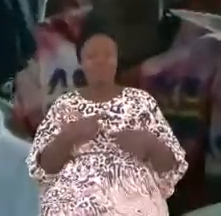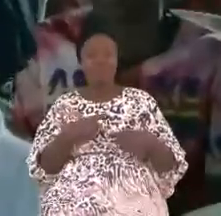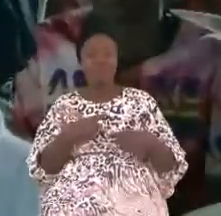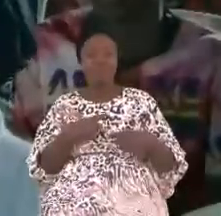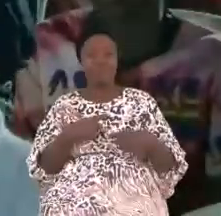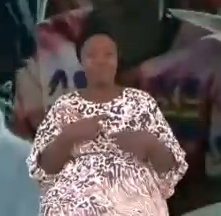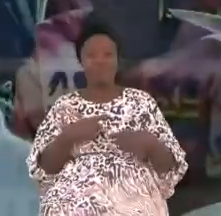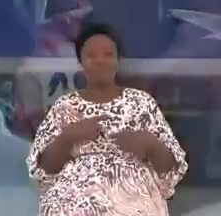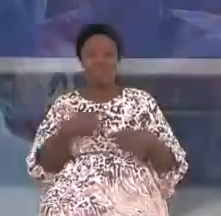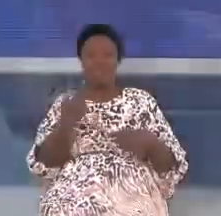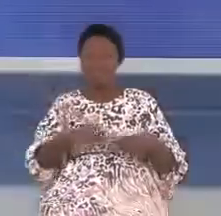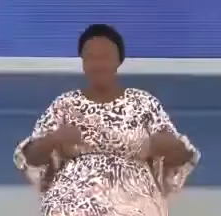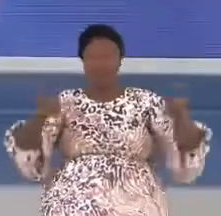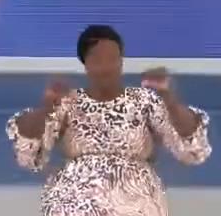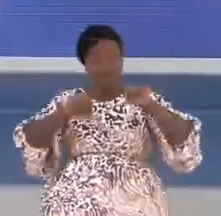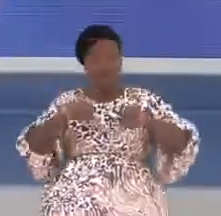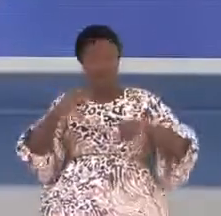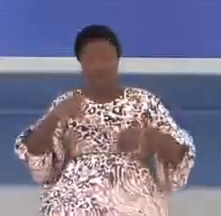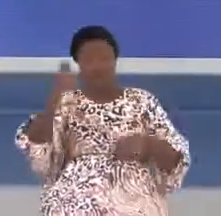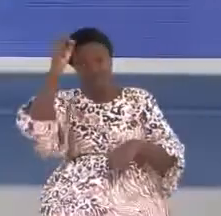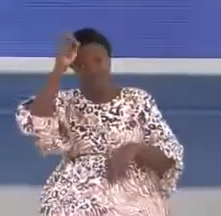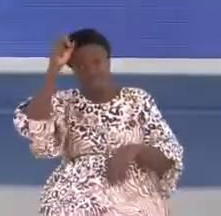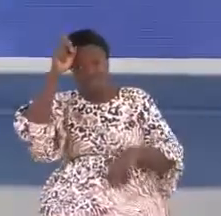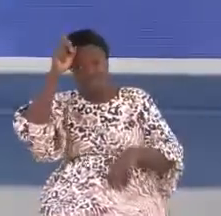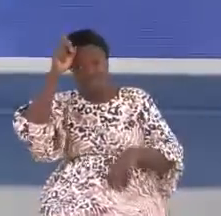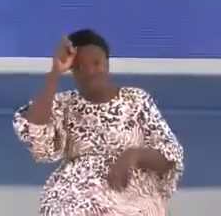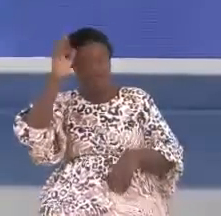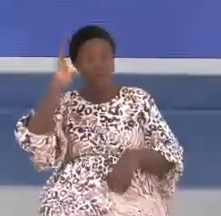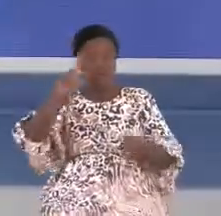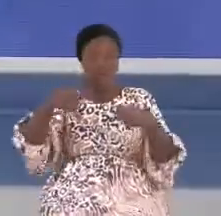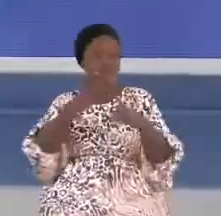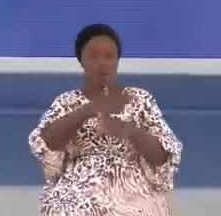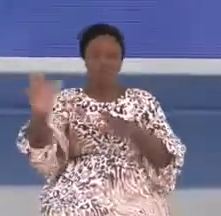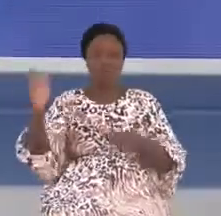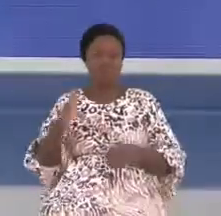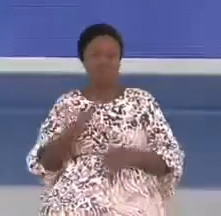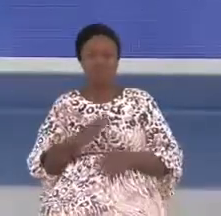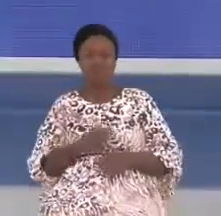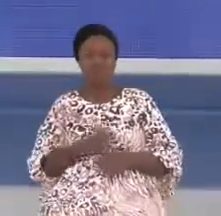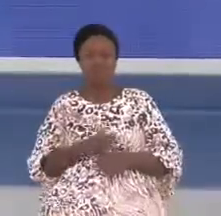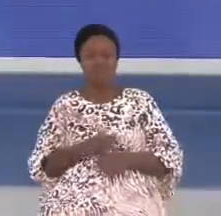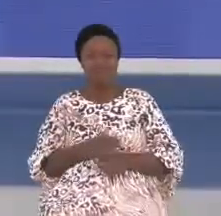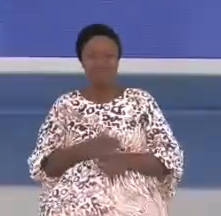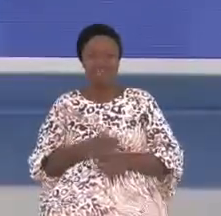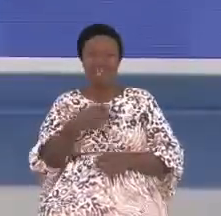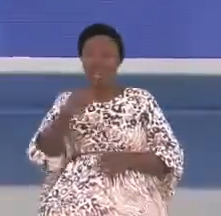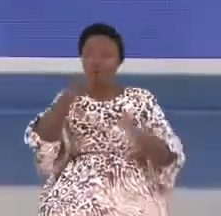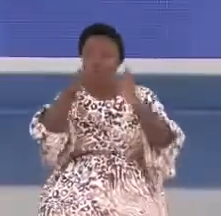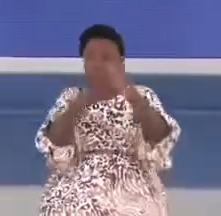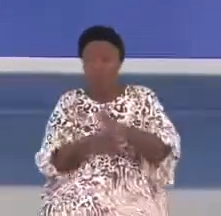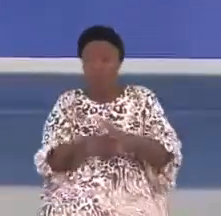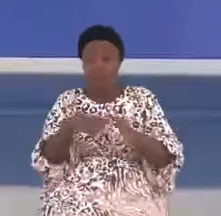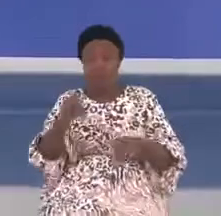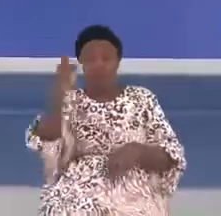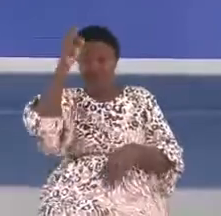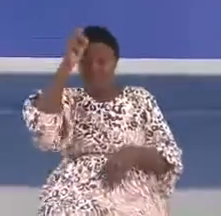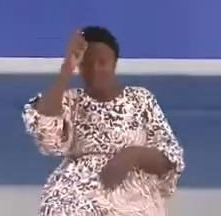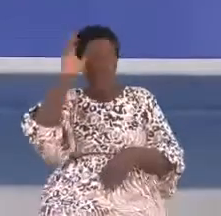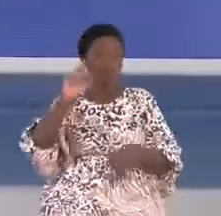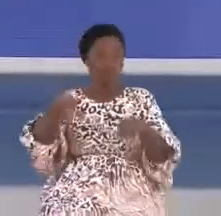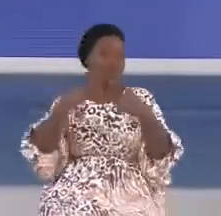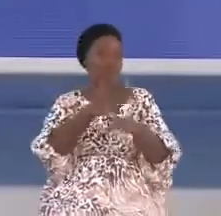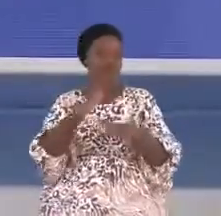the condemnation of satan will go away the oppression of satan will go